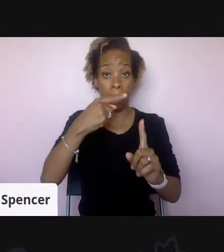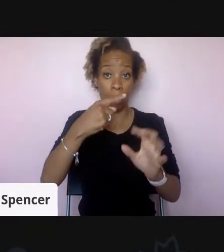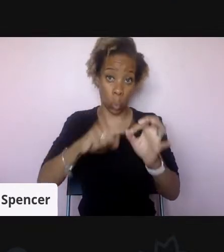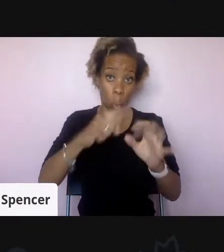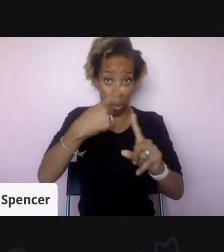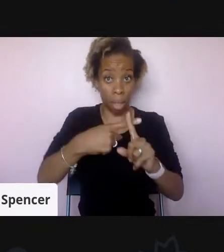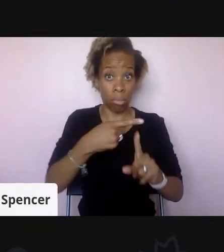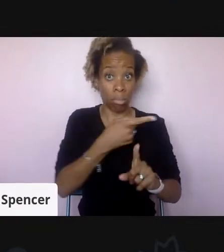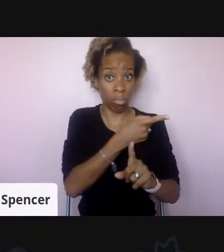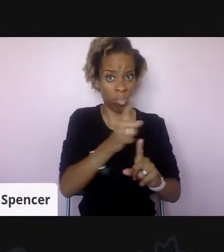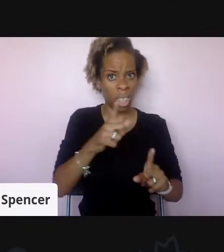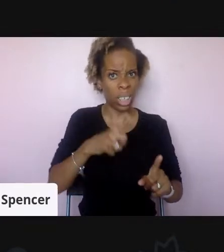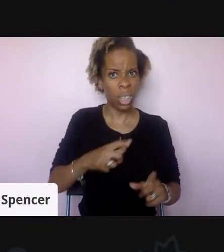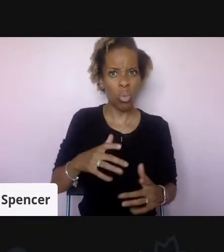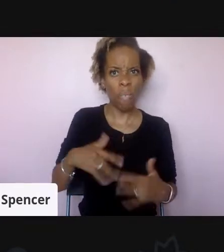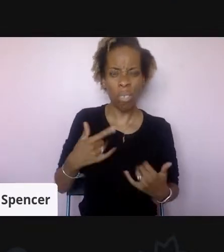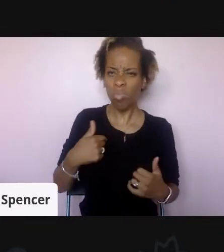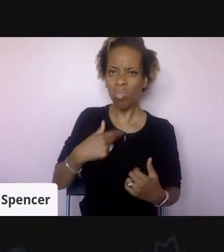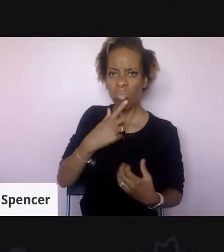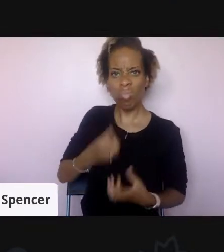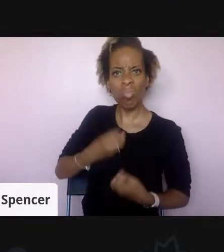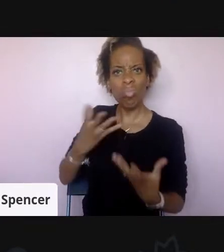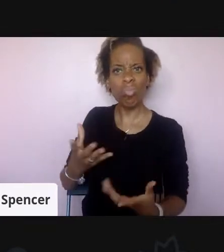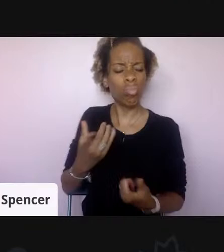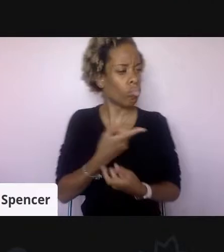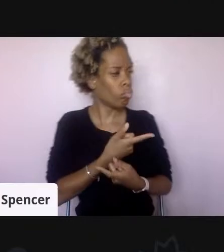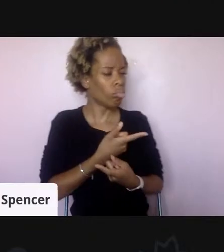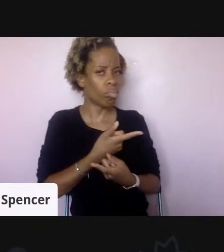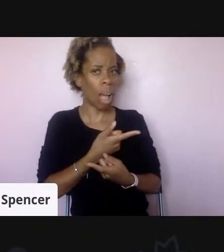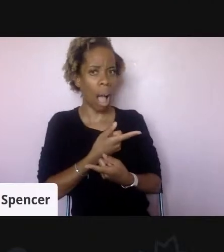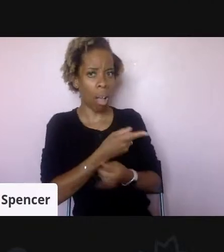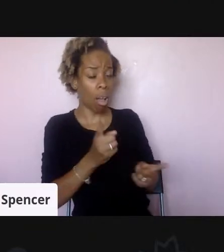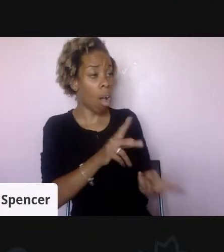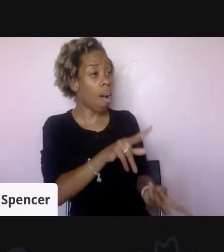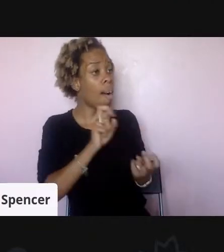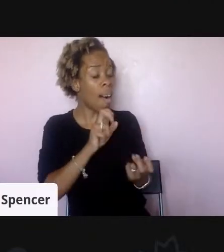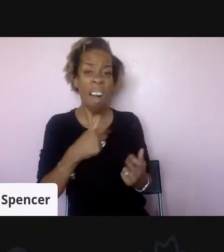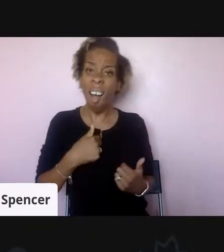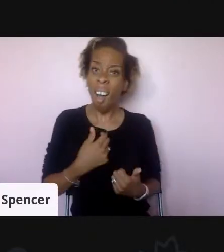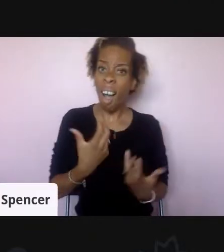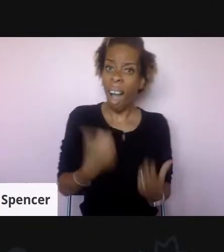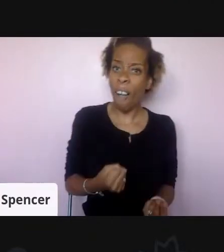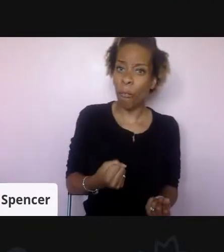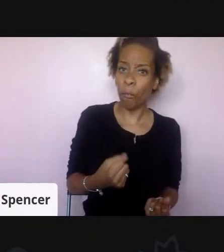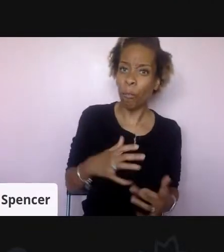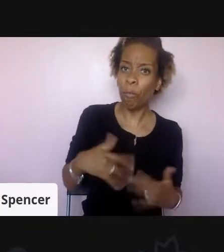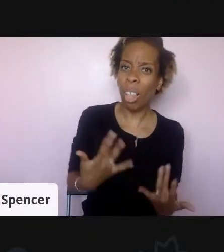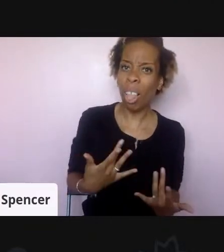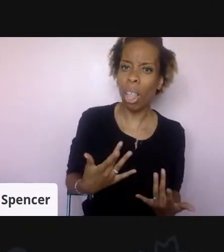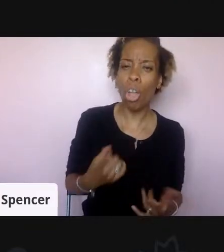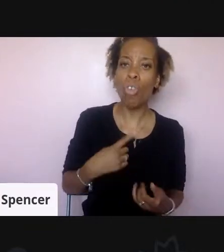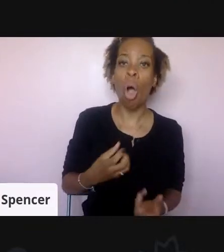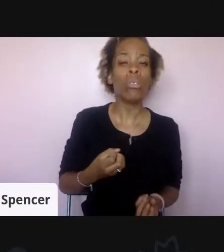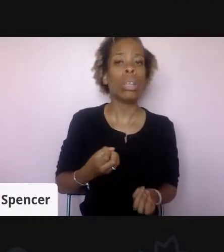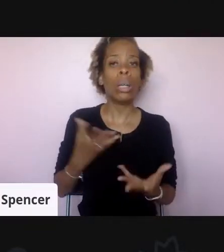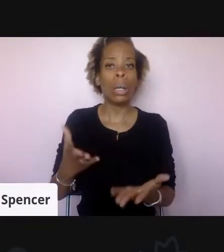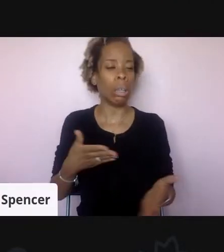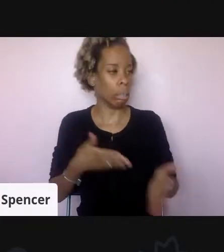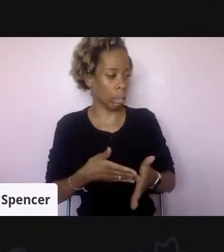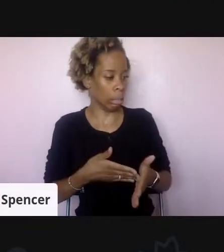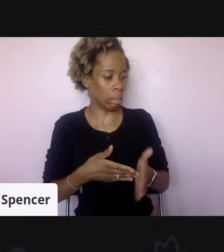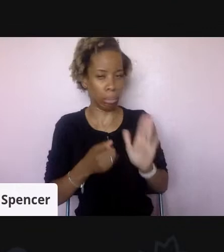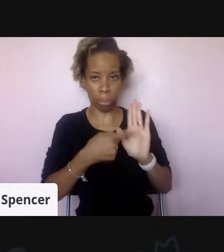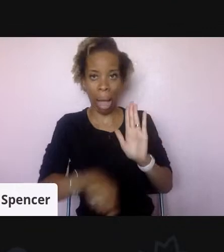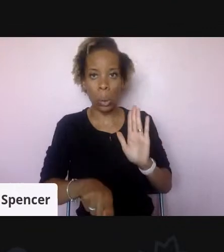seriously, largely because they've been used to putting up and shutting up. That can